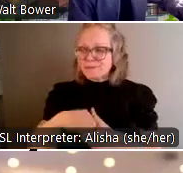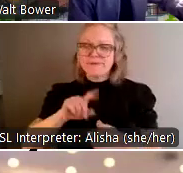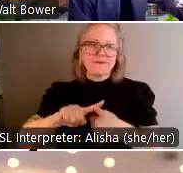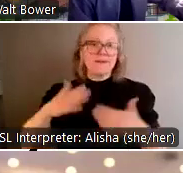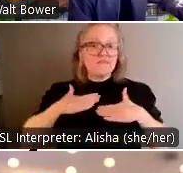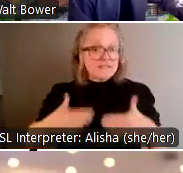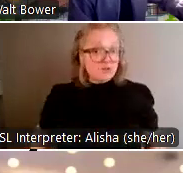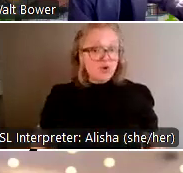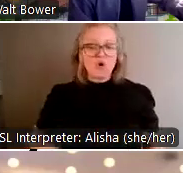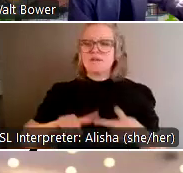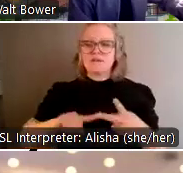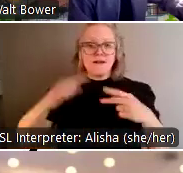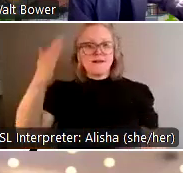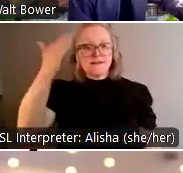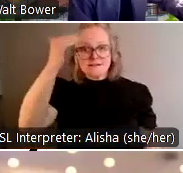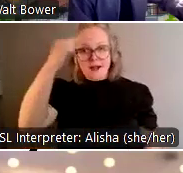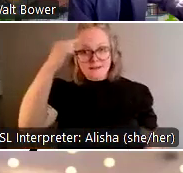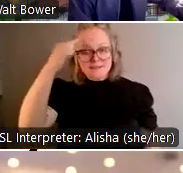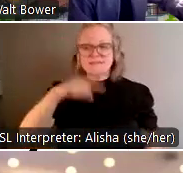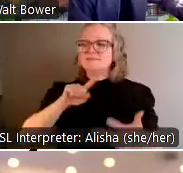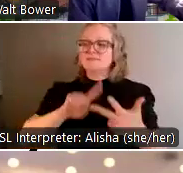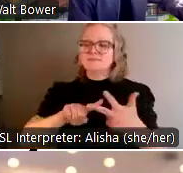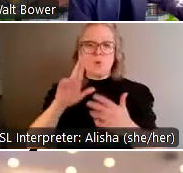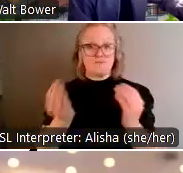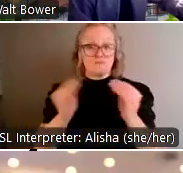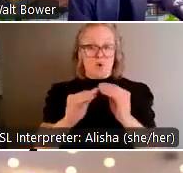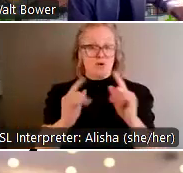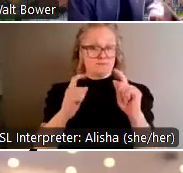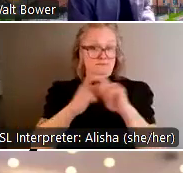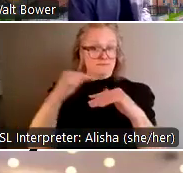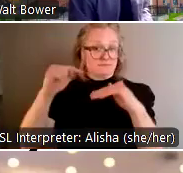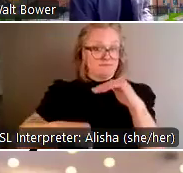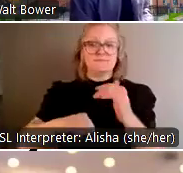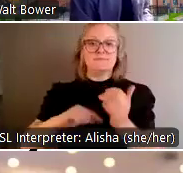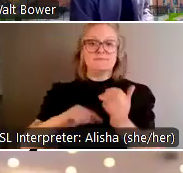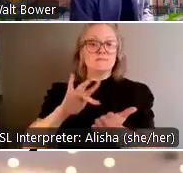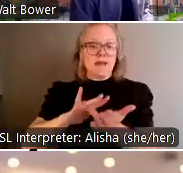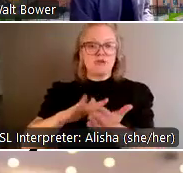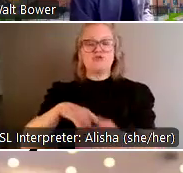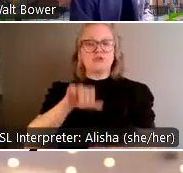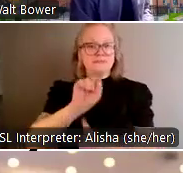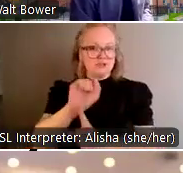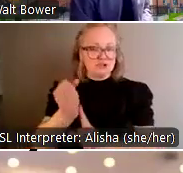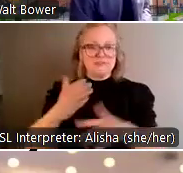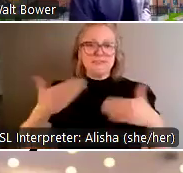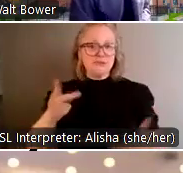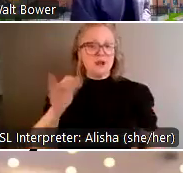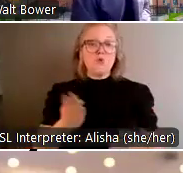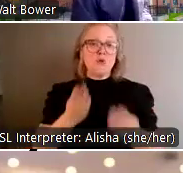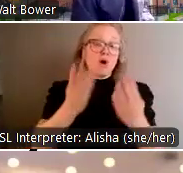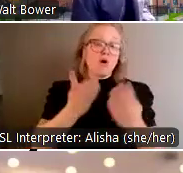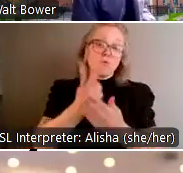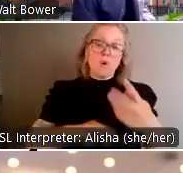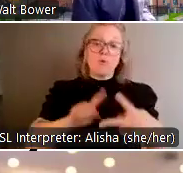cognitive disabilities, or even complex medical conditions. And here in Kentucky, we offer both institutional and home